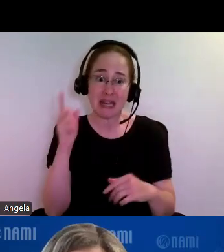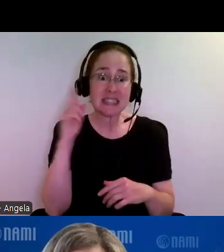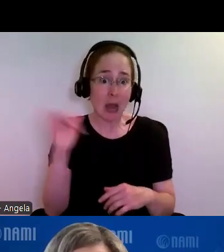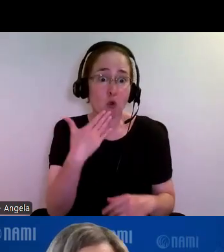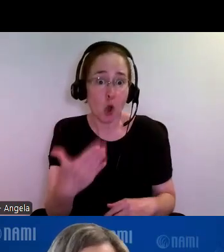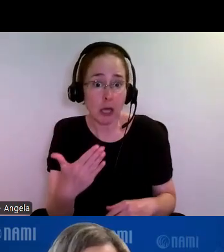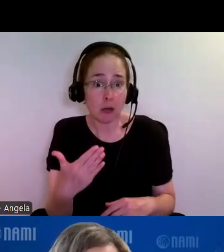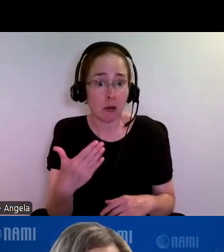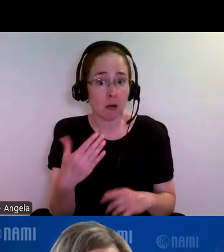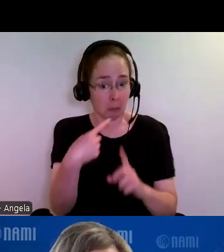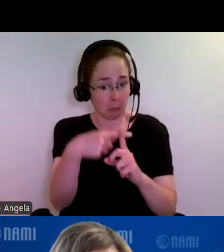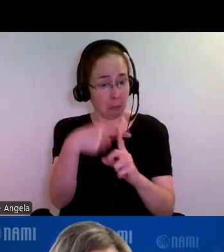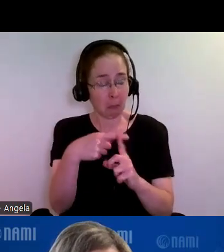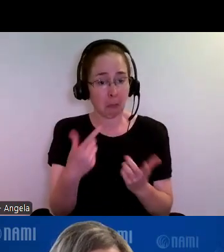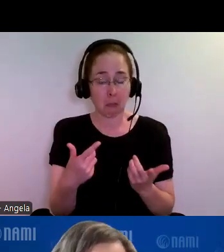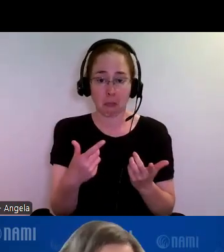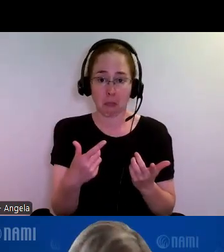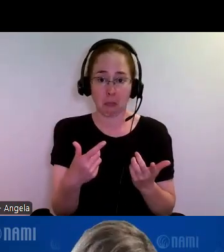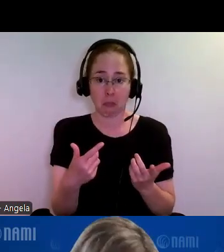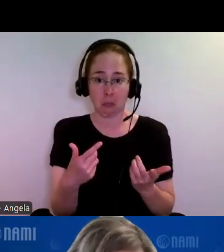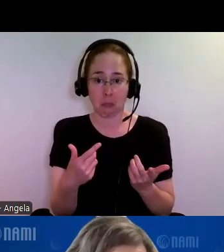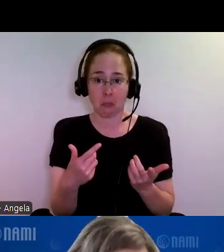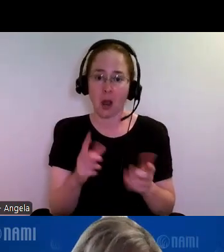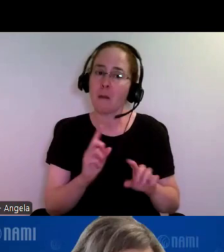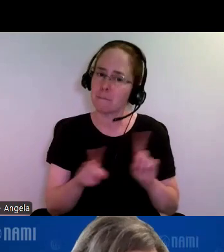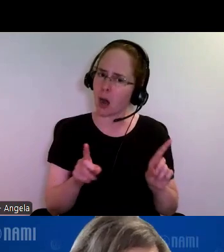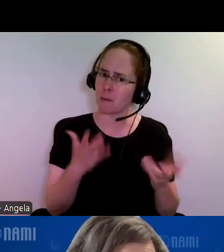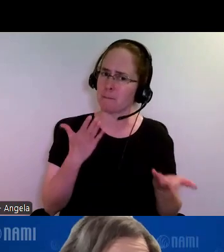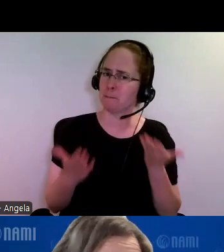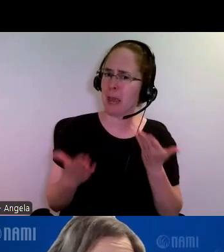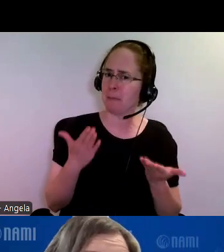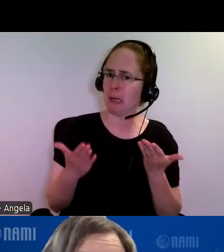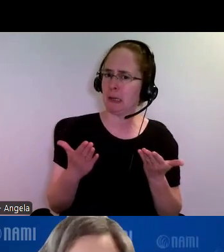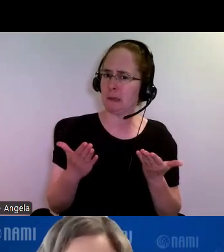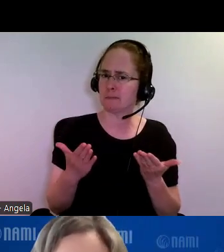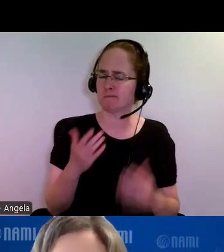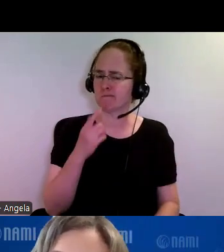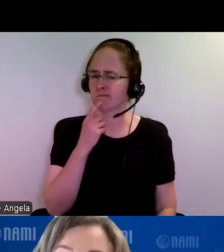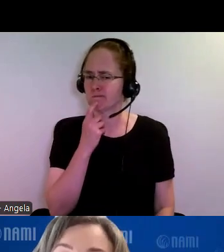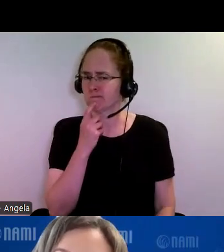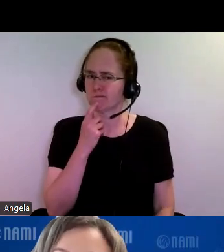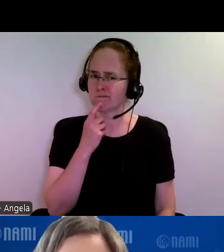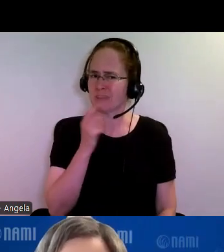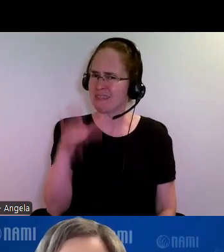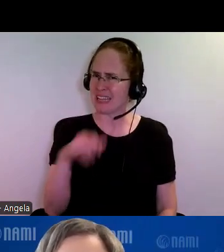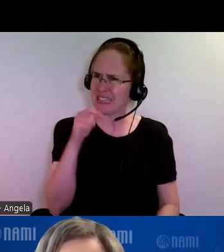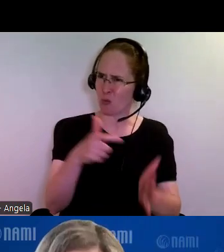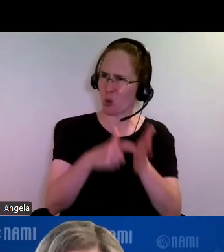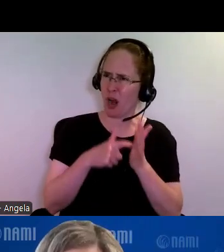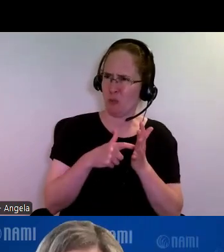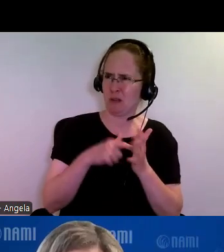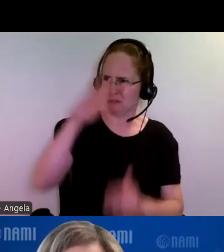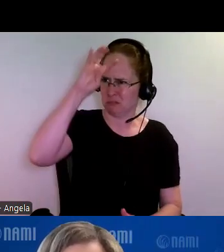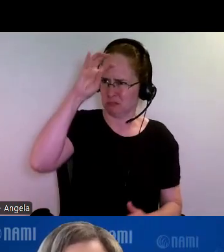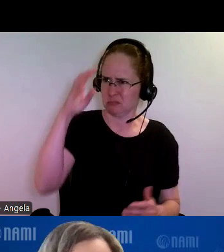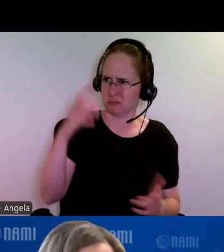good and you know, you might, but yet you might view and not think, well, this is not a requirement for